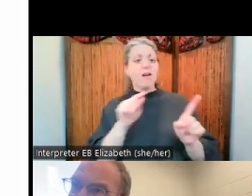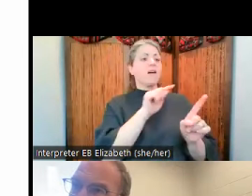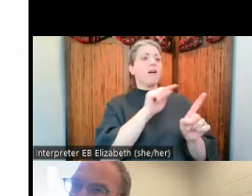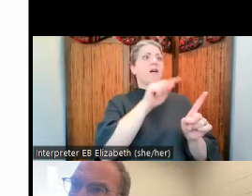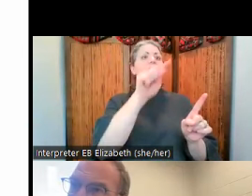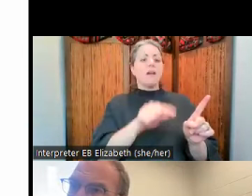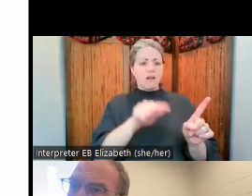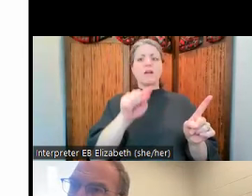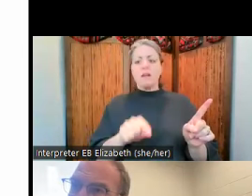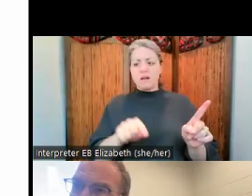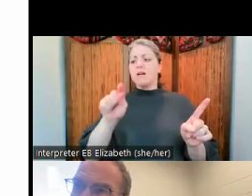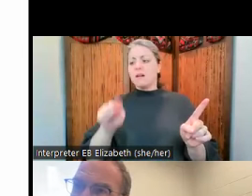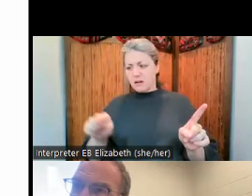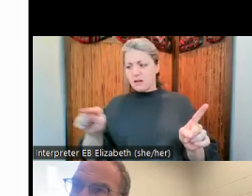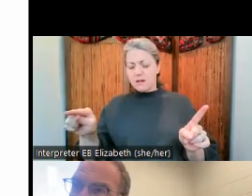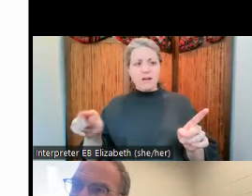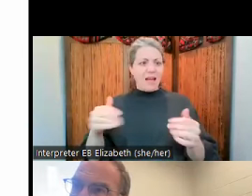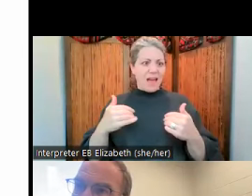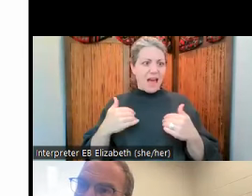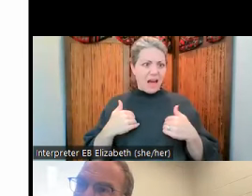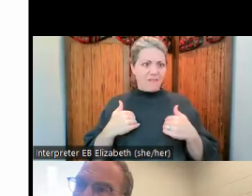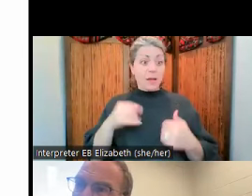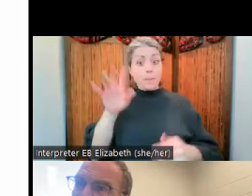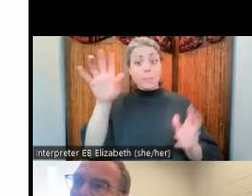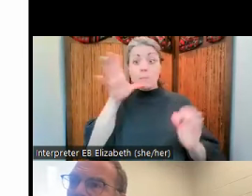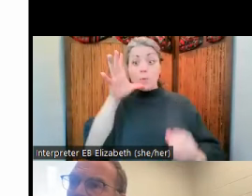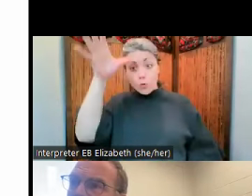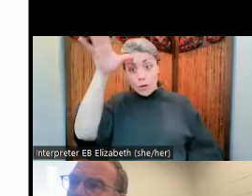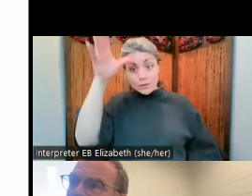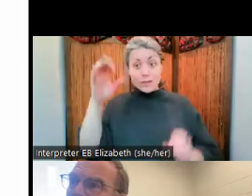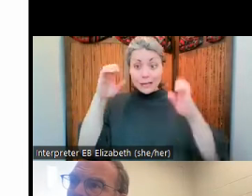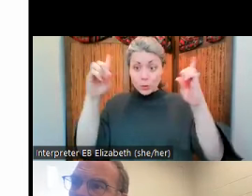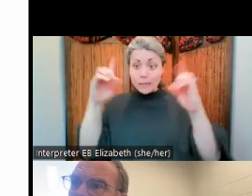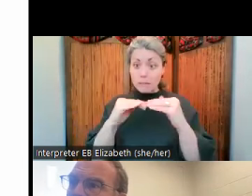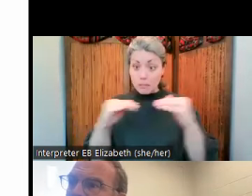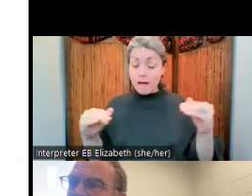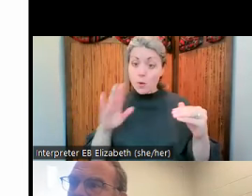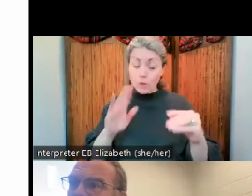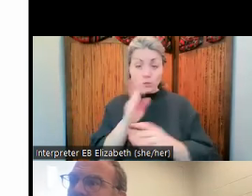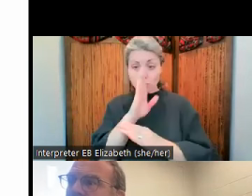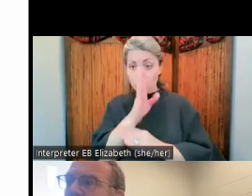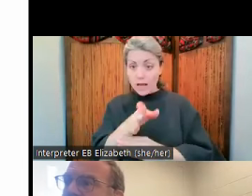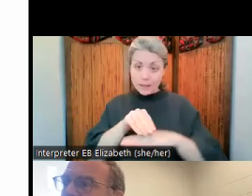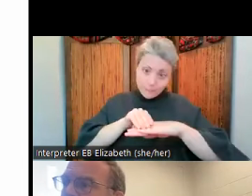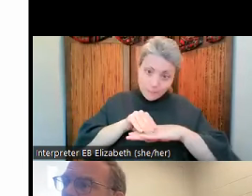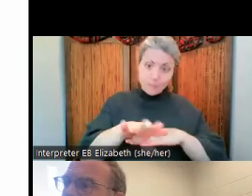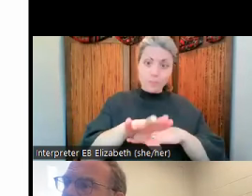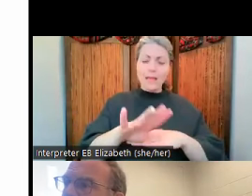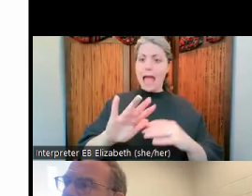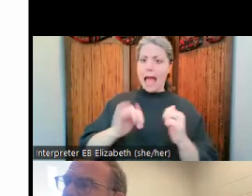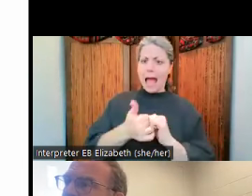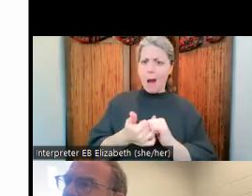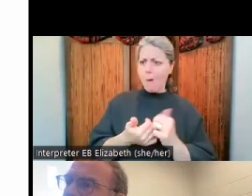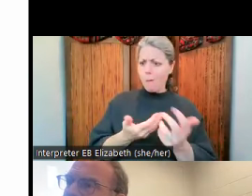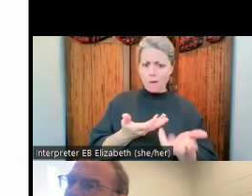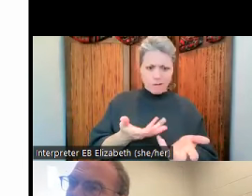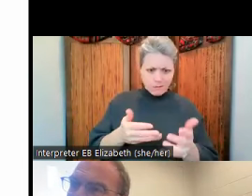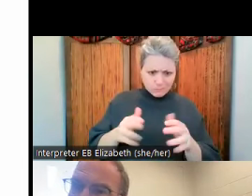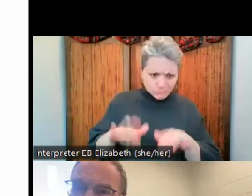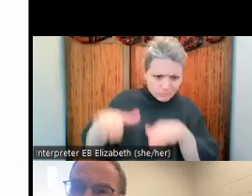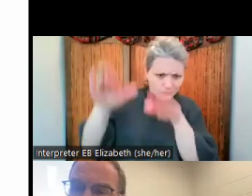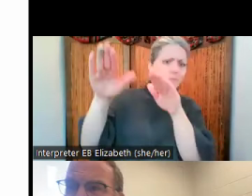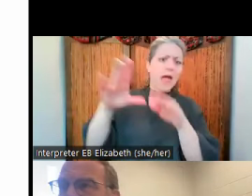certainly having a certain level of parental education directly relates to the level of parental employment over here, which